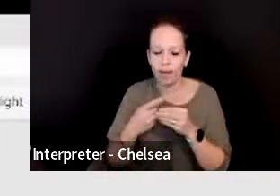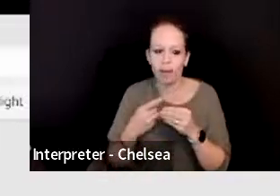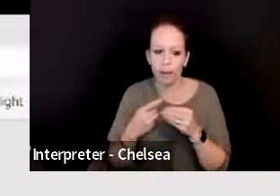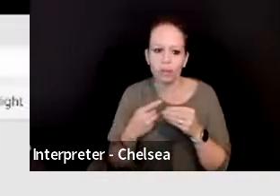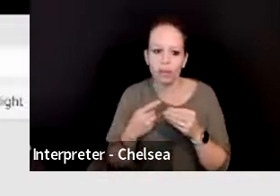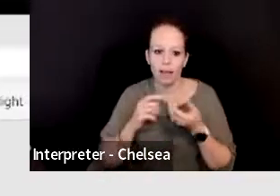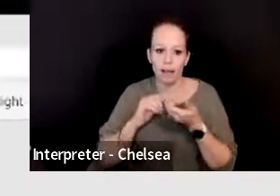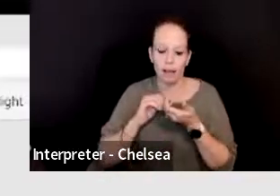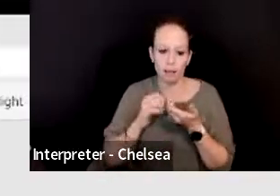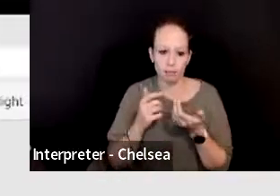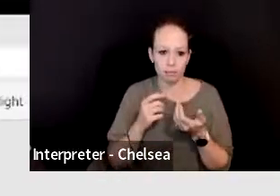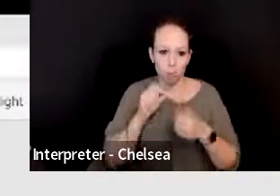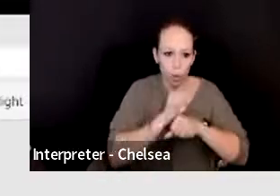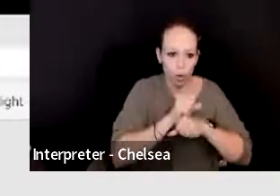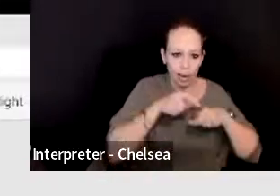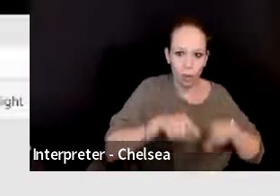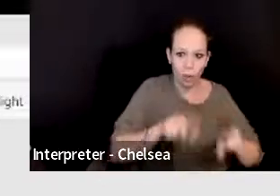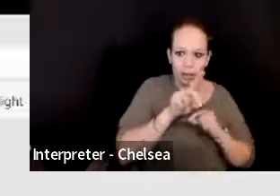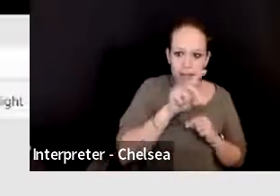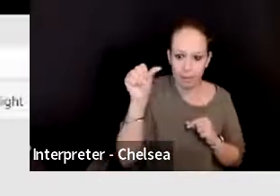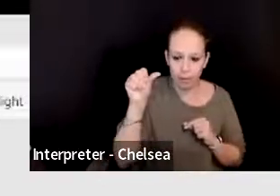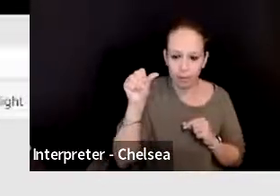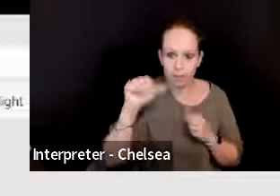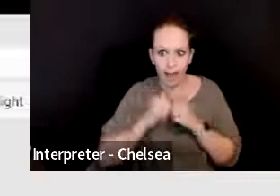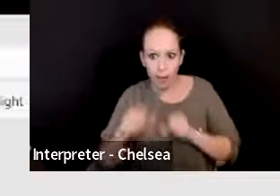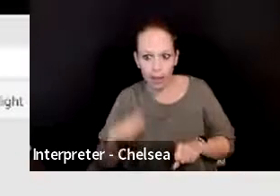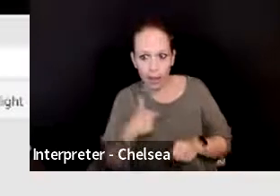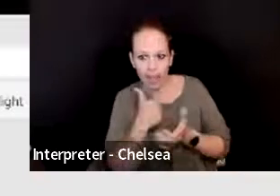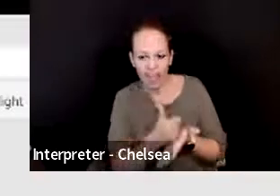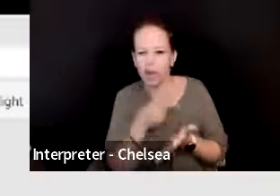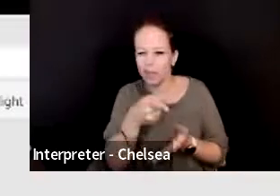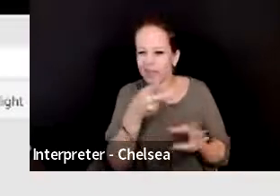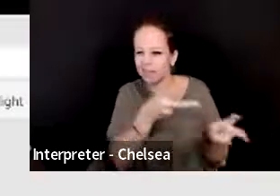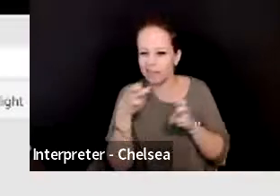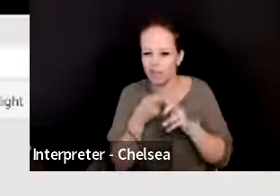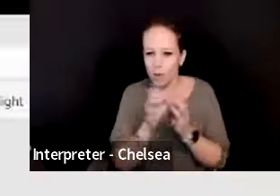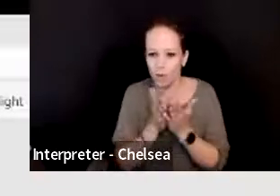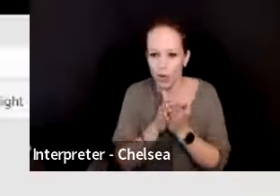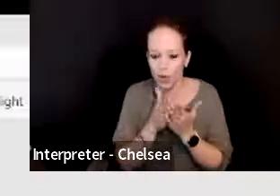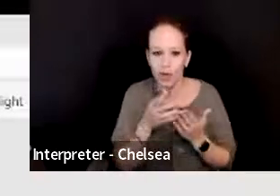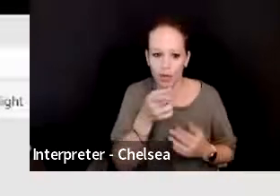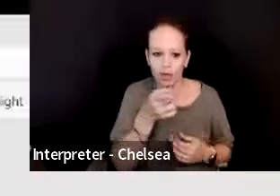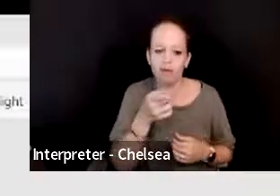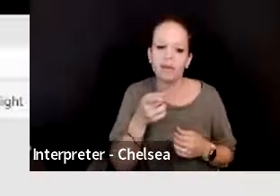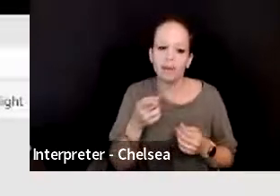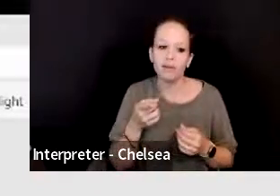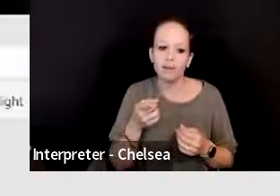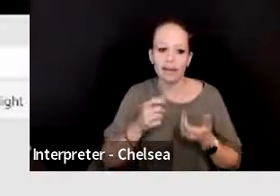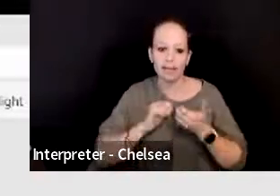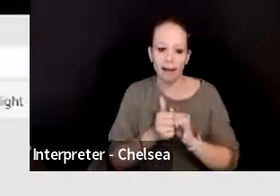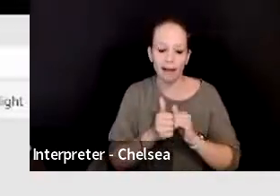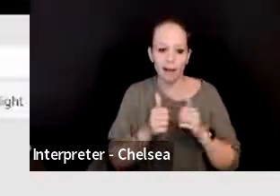Can Help, which explains how Social Security treats income for people on SSI.